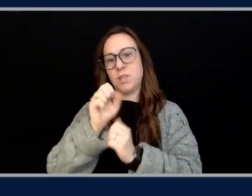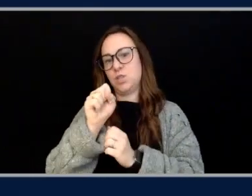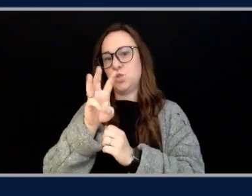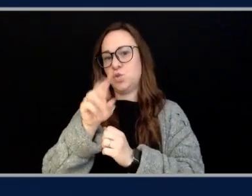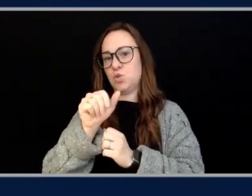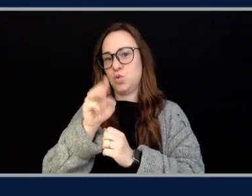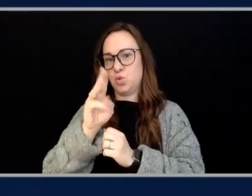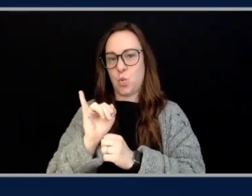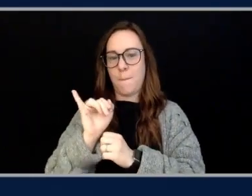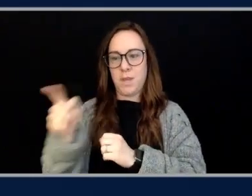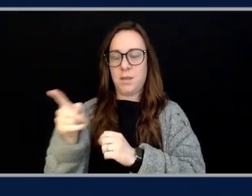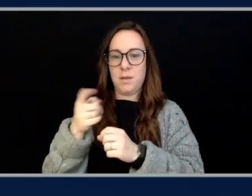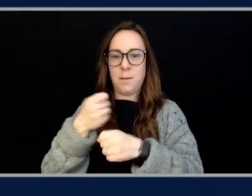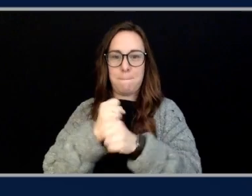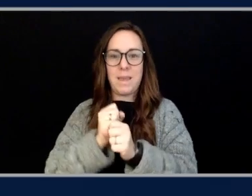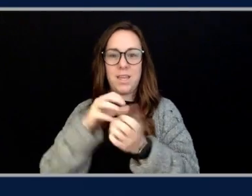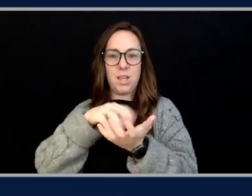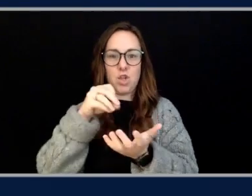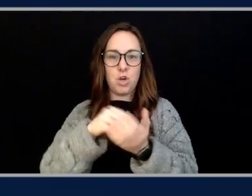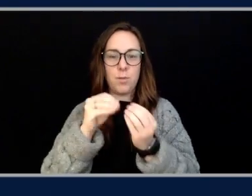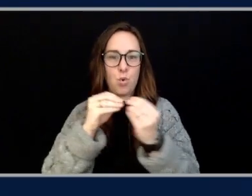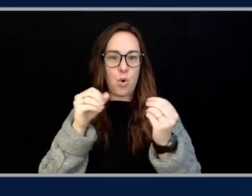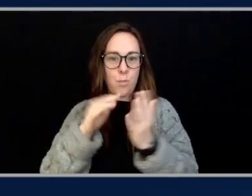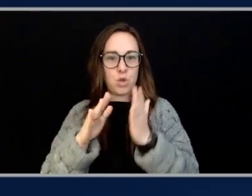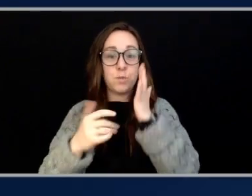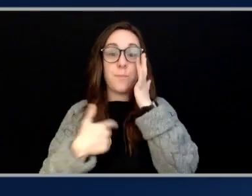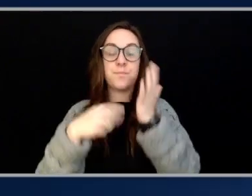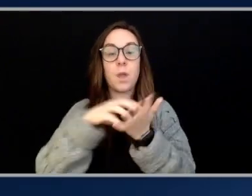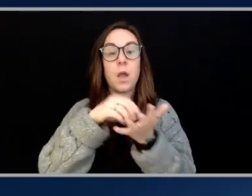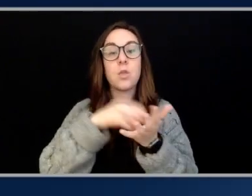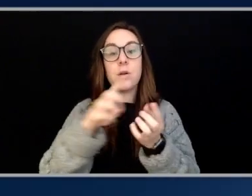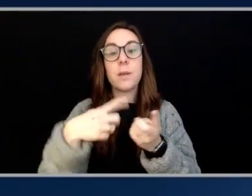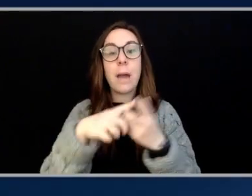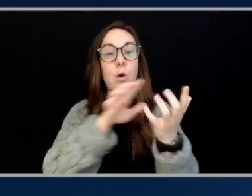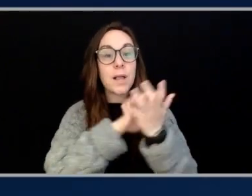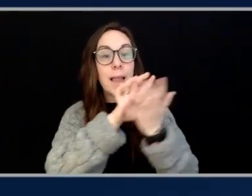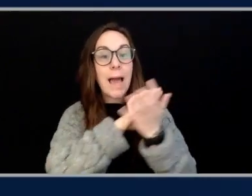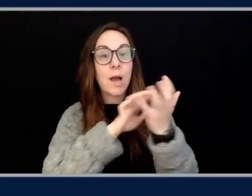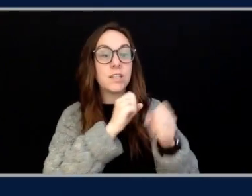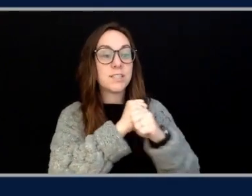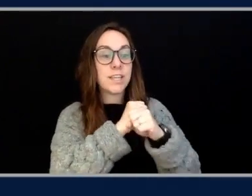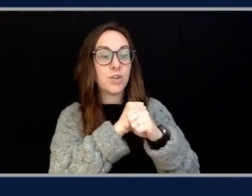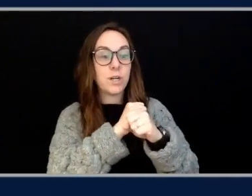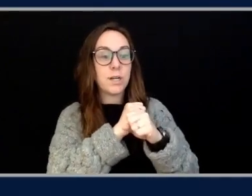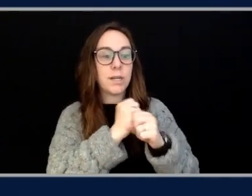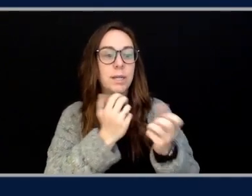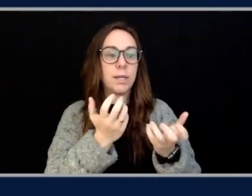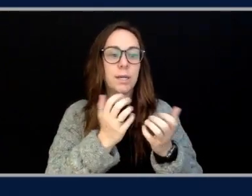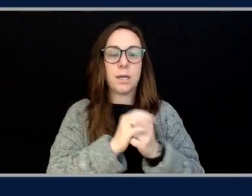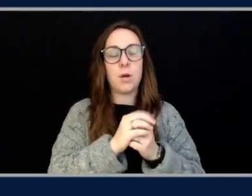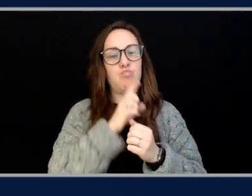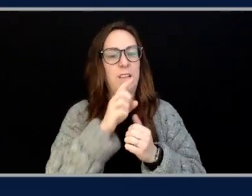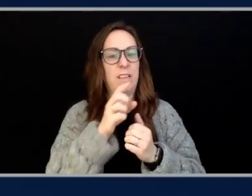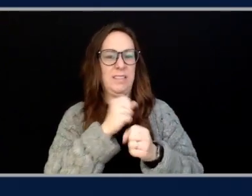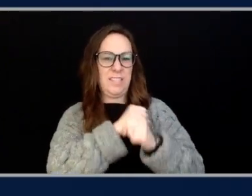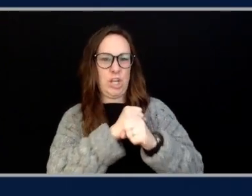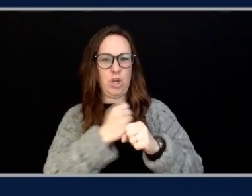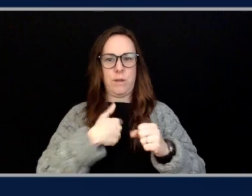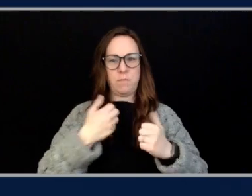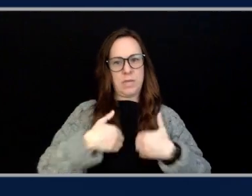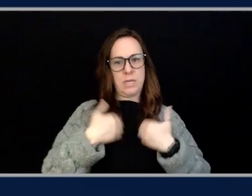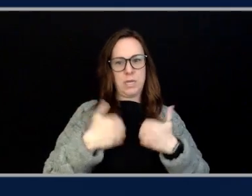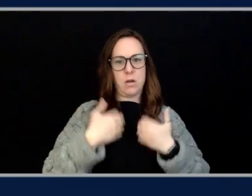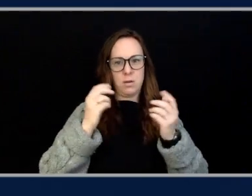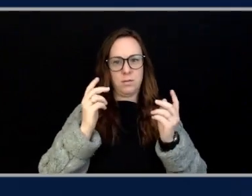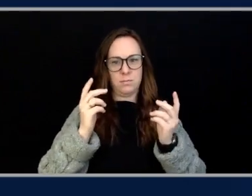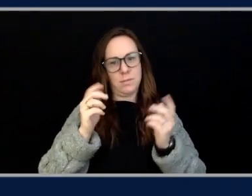making learning approachable. When I was learning about this whole cloud security thing, or even just security as a young lad, As a